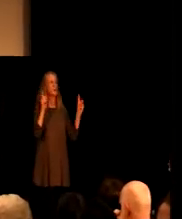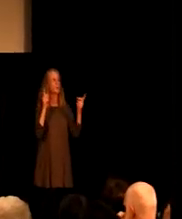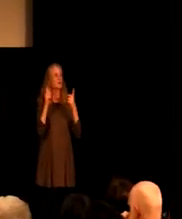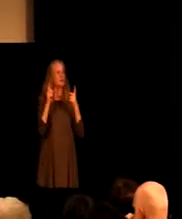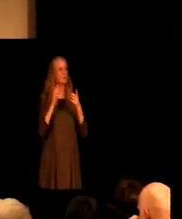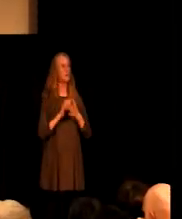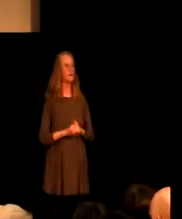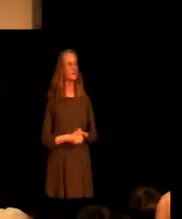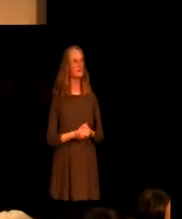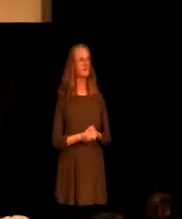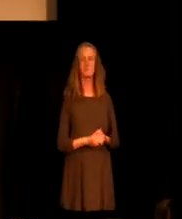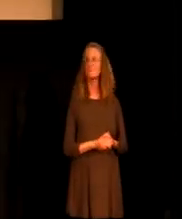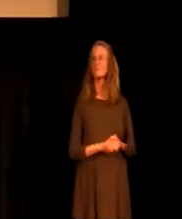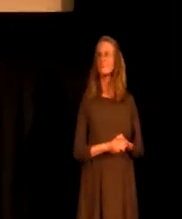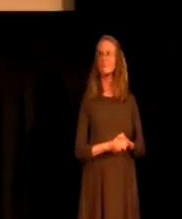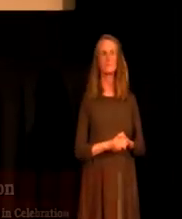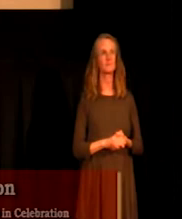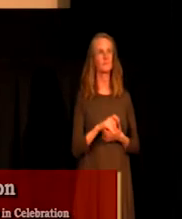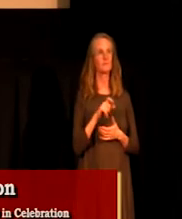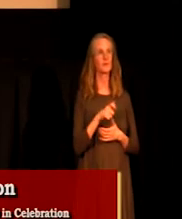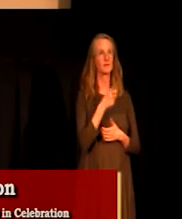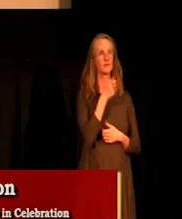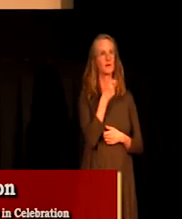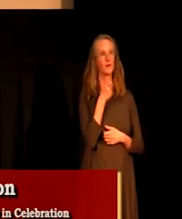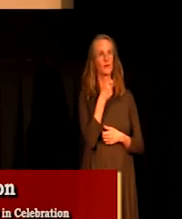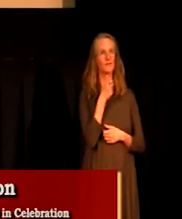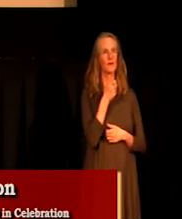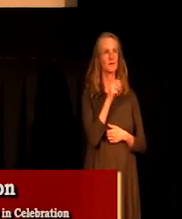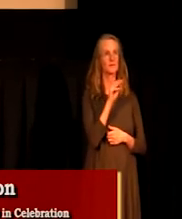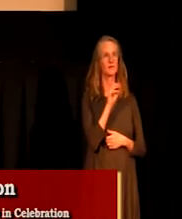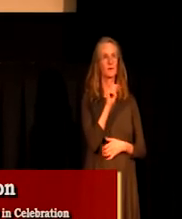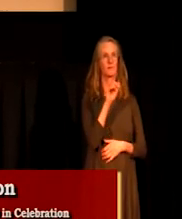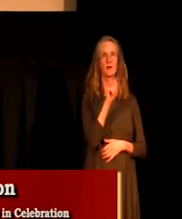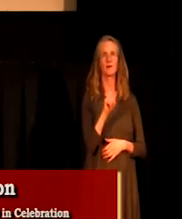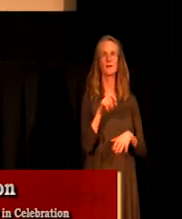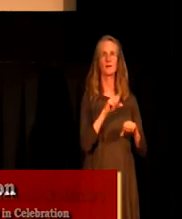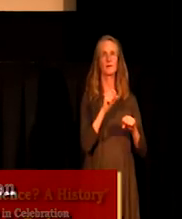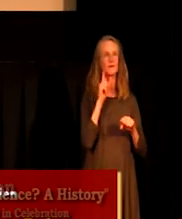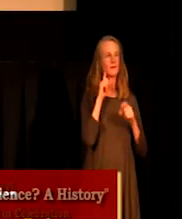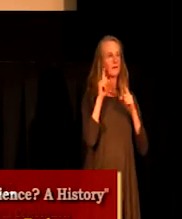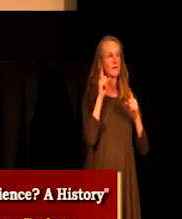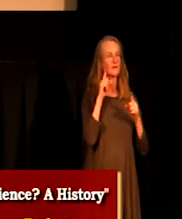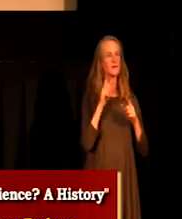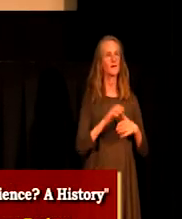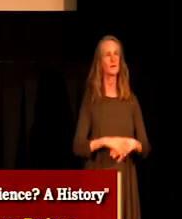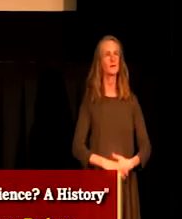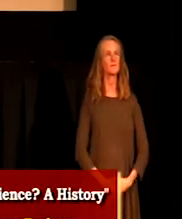And yeah, we need the microphone so that MCAT can pick everything up.